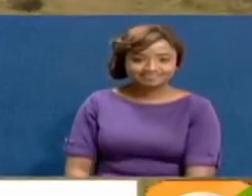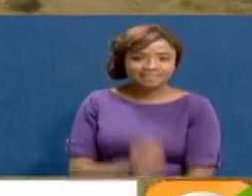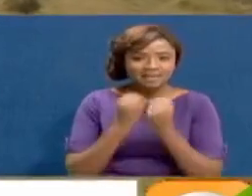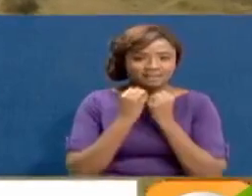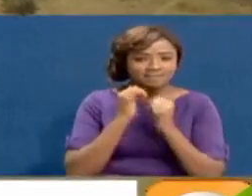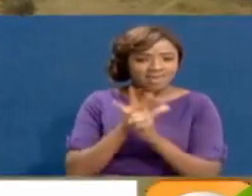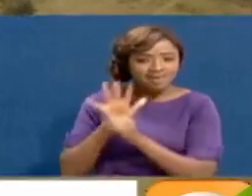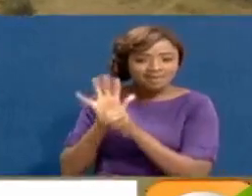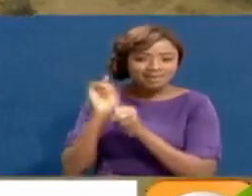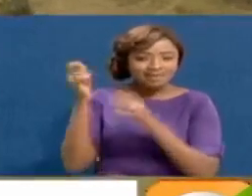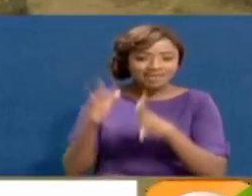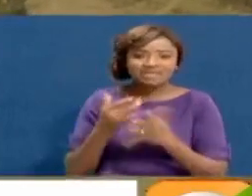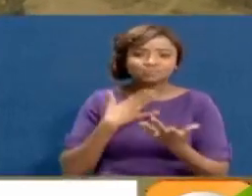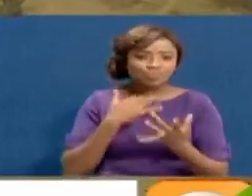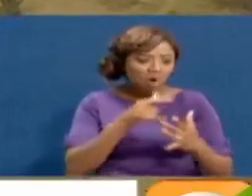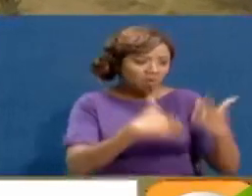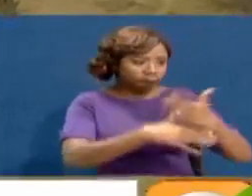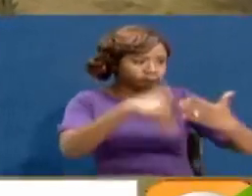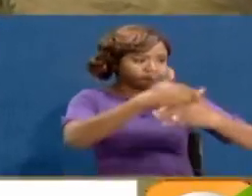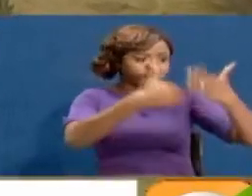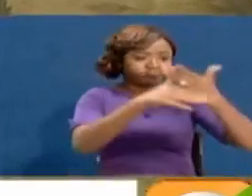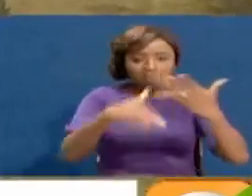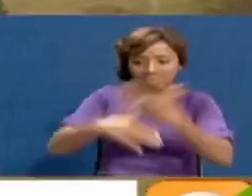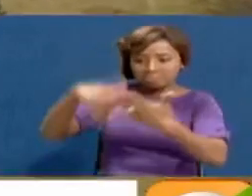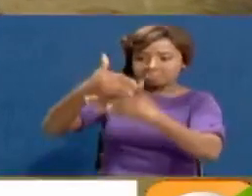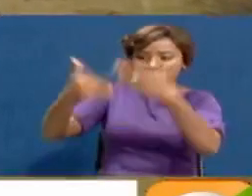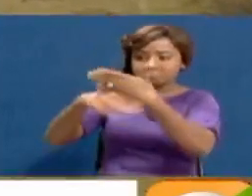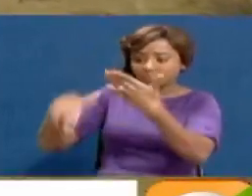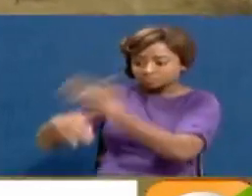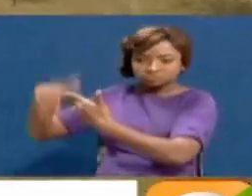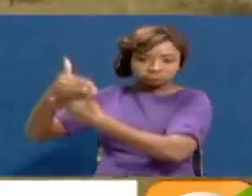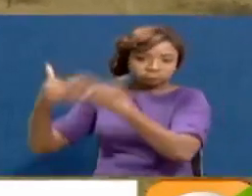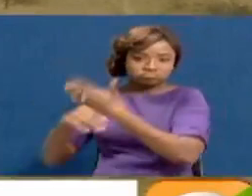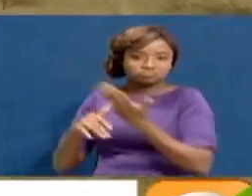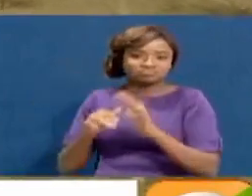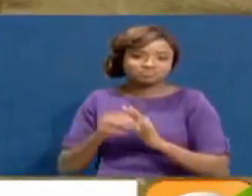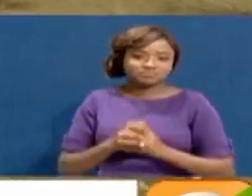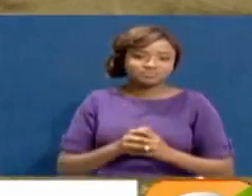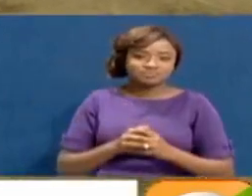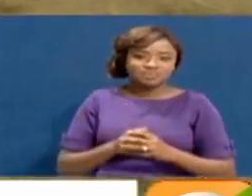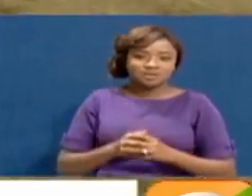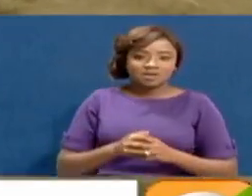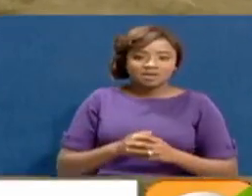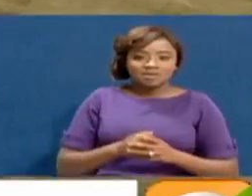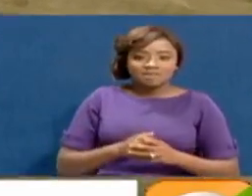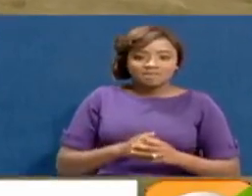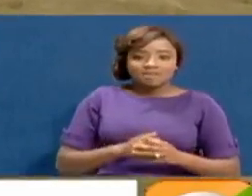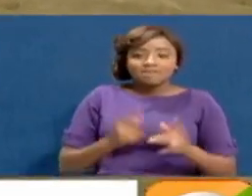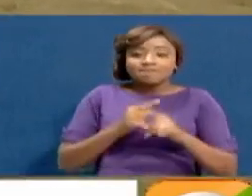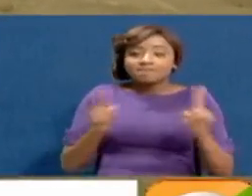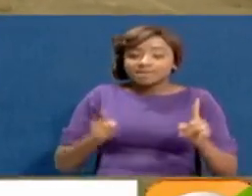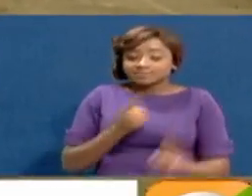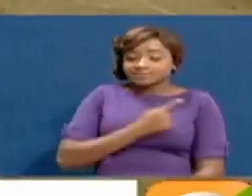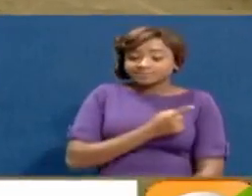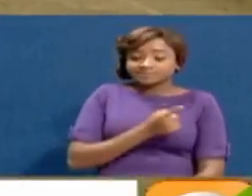Many Kenyans are taking up construction across the country, away from the bustle of the cities and major towns. But this is